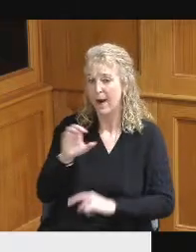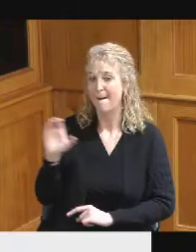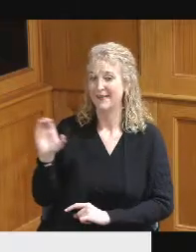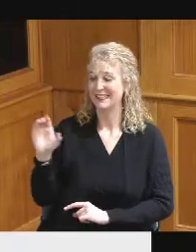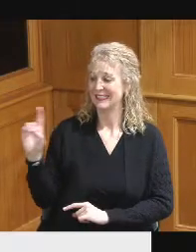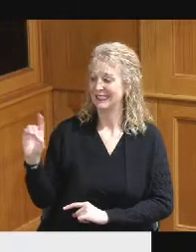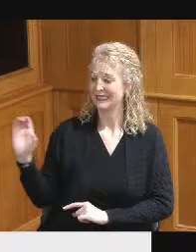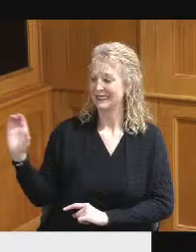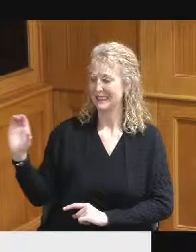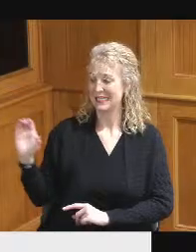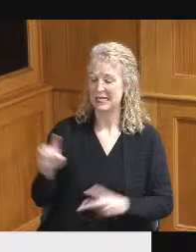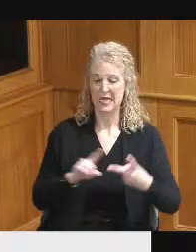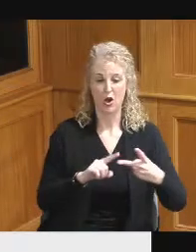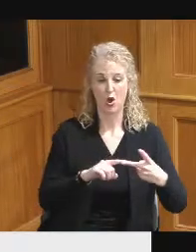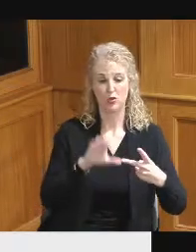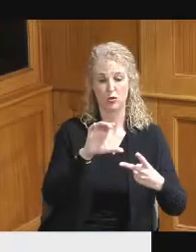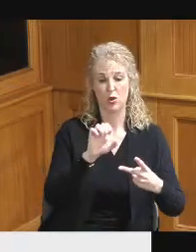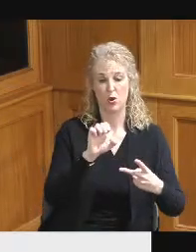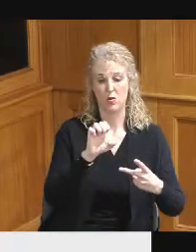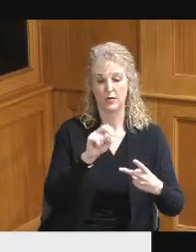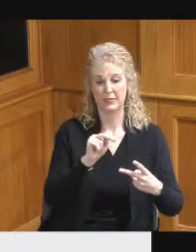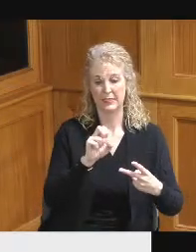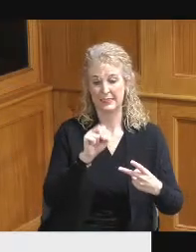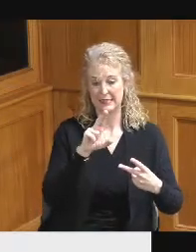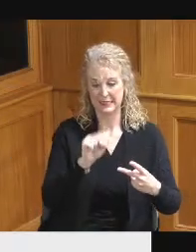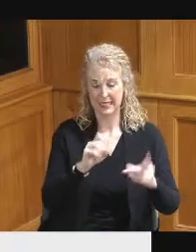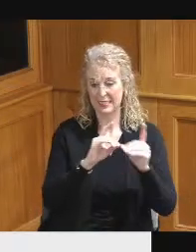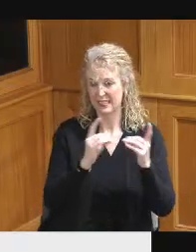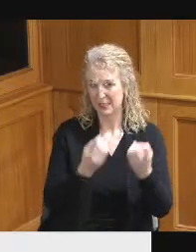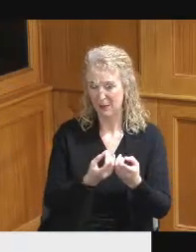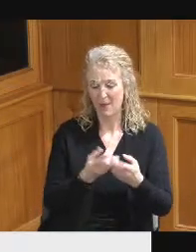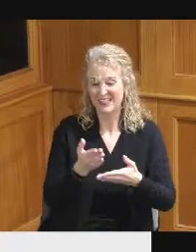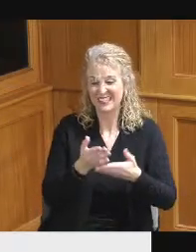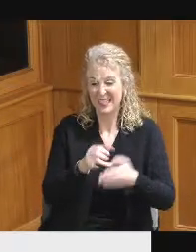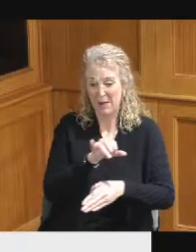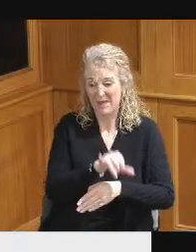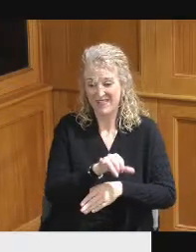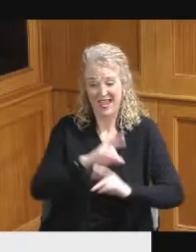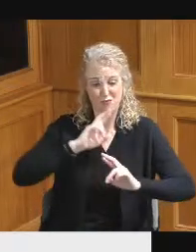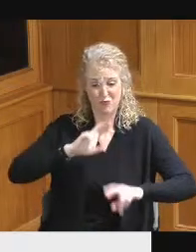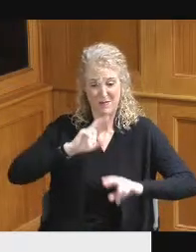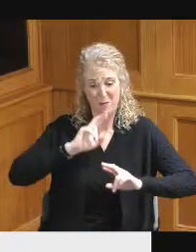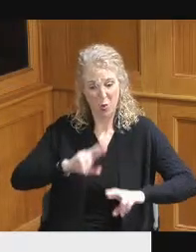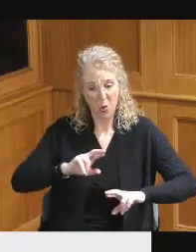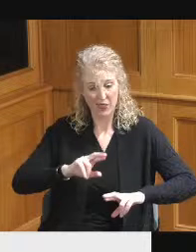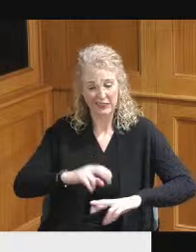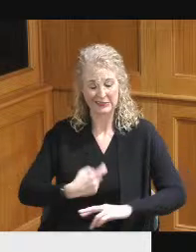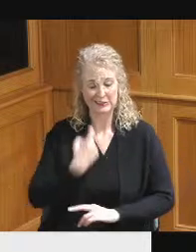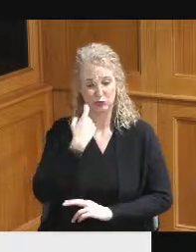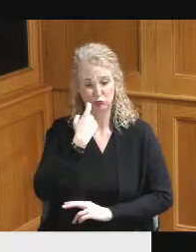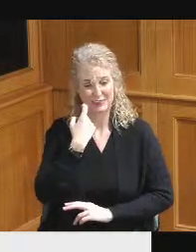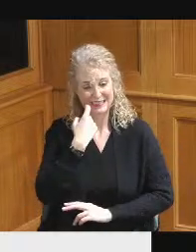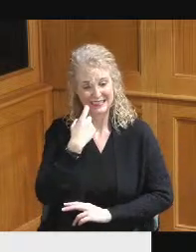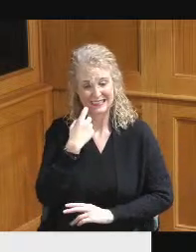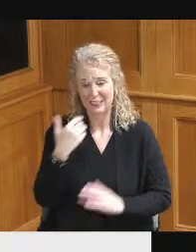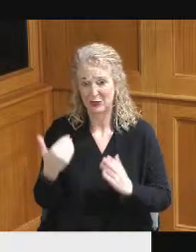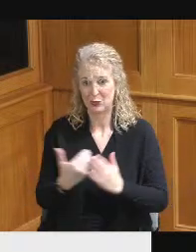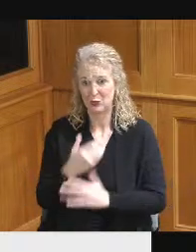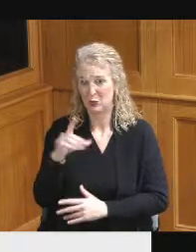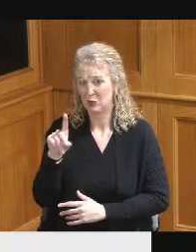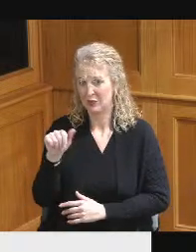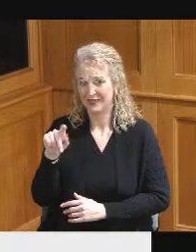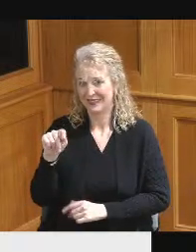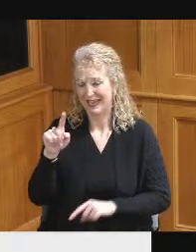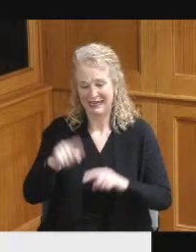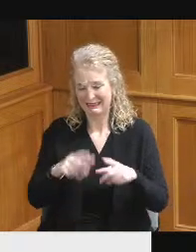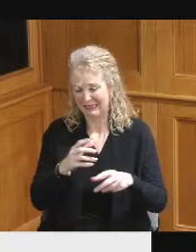and the Census Department, have had disruptions in the last couple of months. We have been